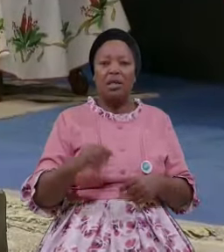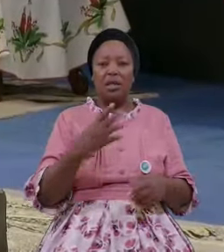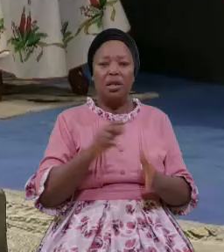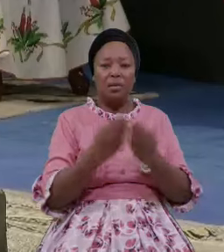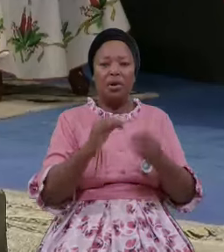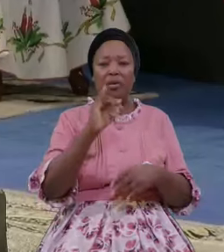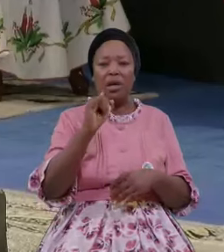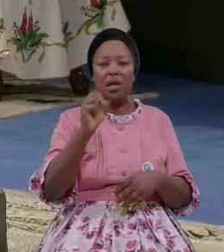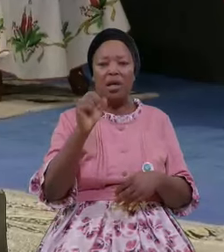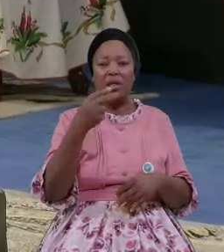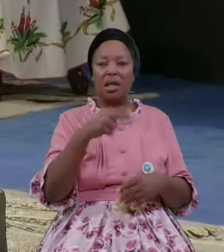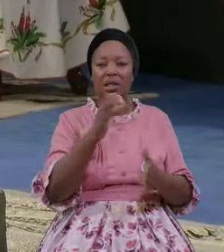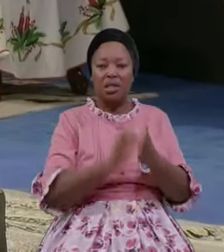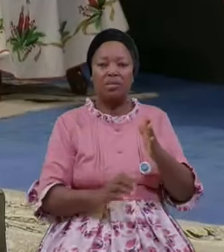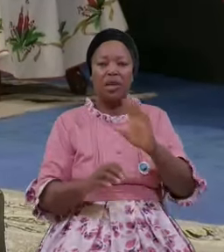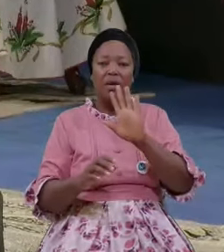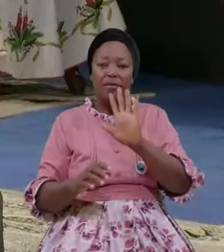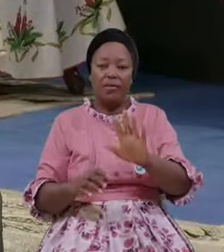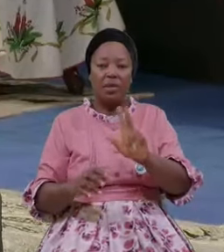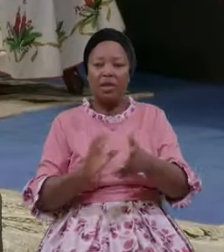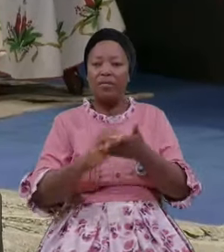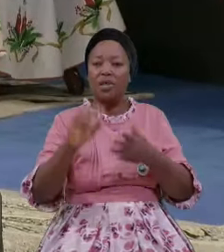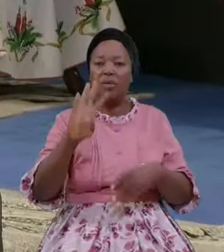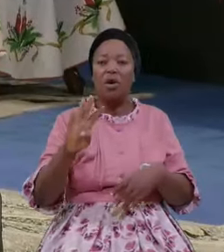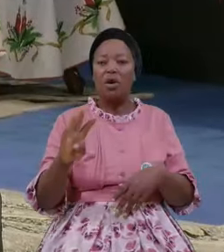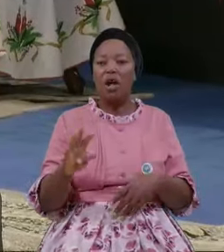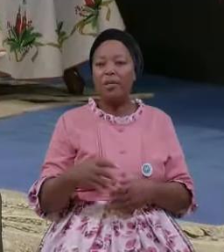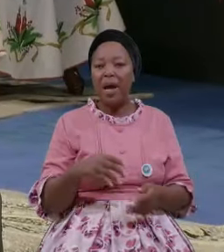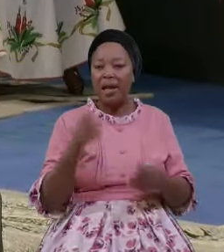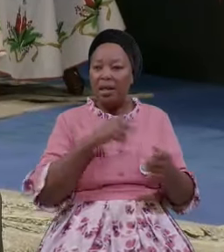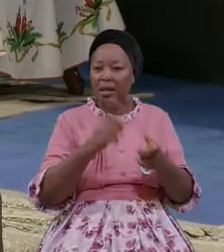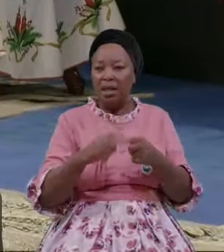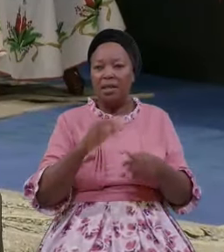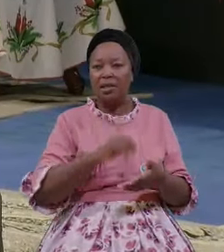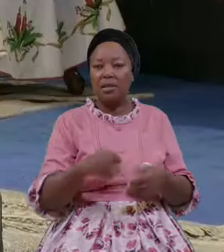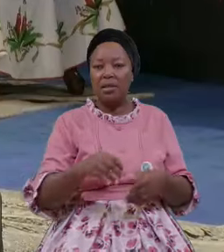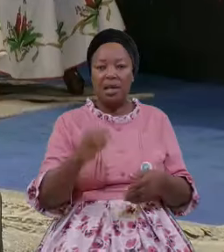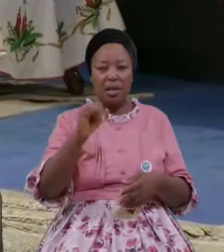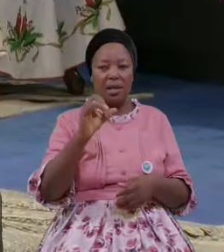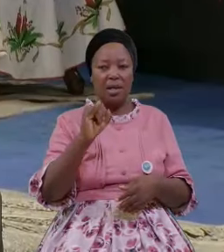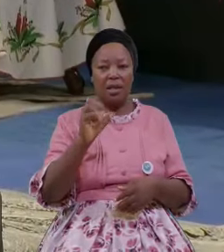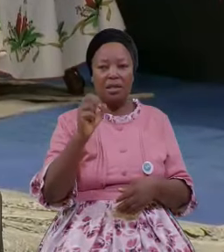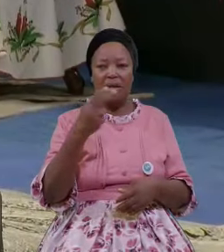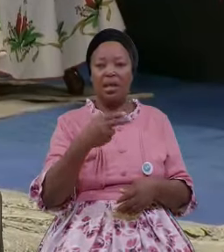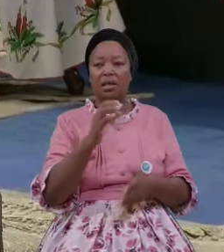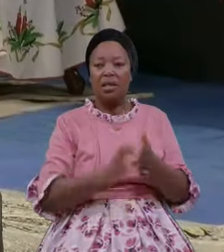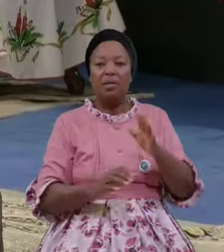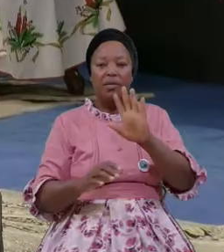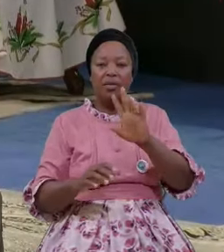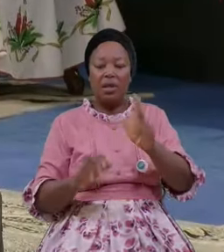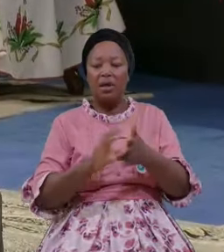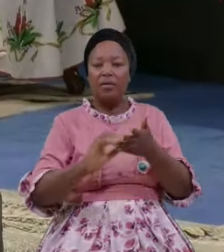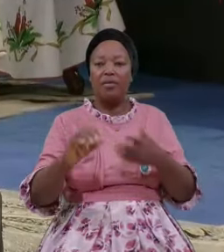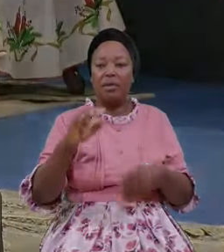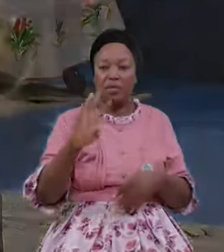reading from verse 4. It says in Isaiah 53, verse 4, "Surely he has borne our